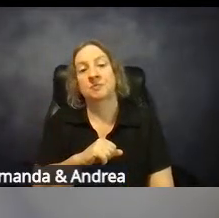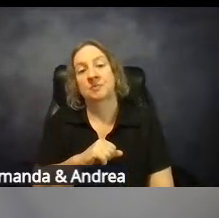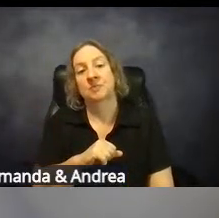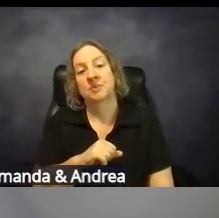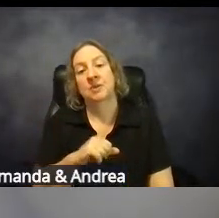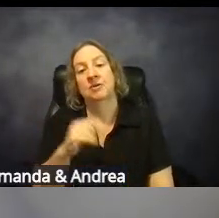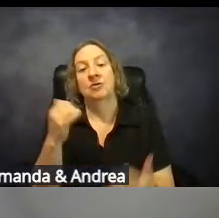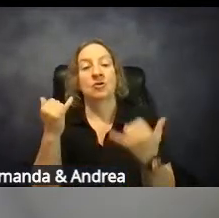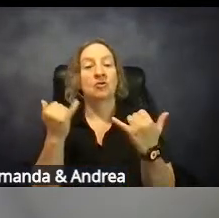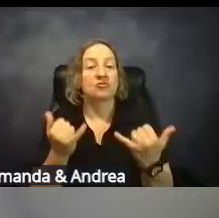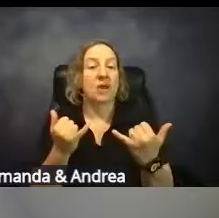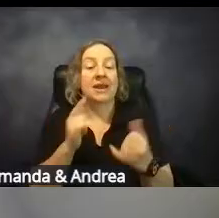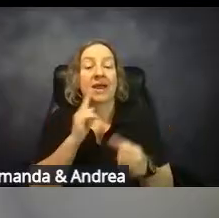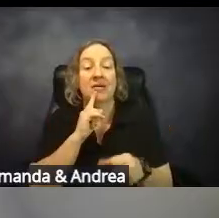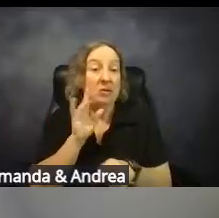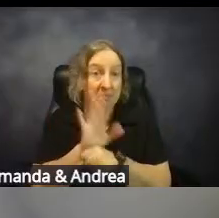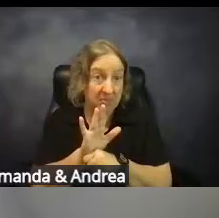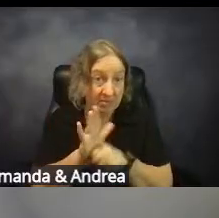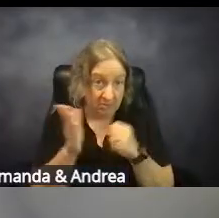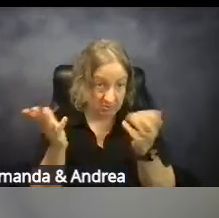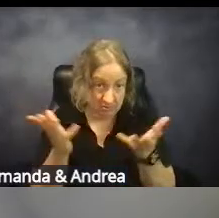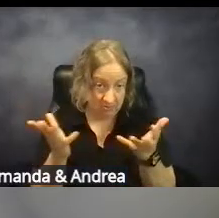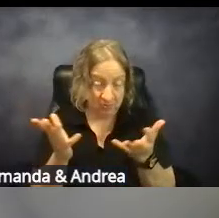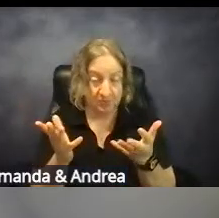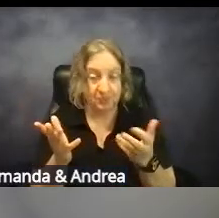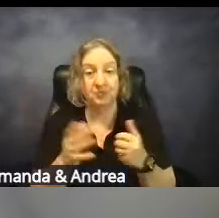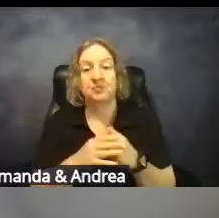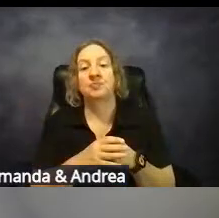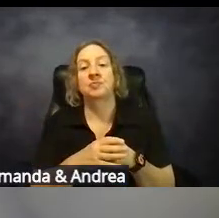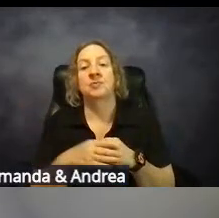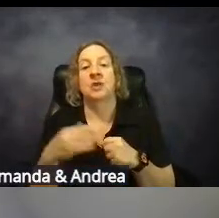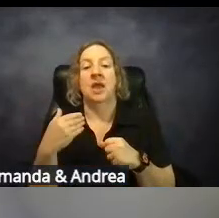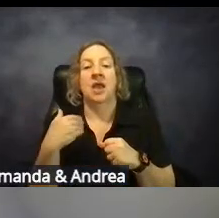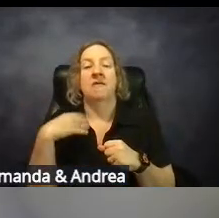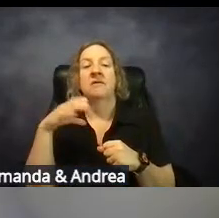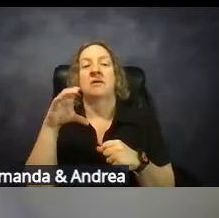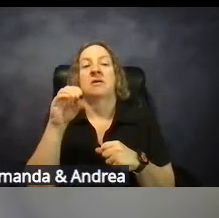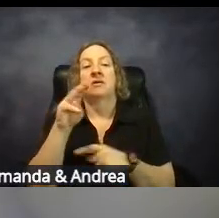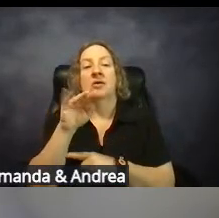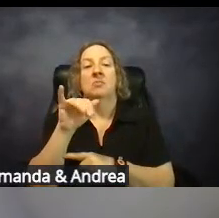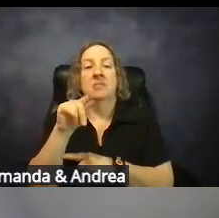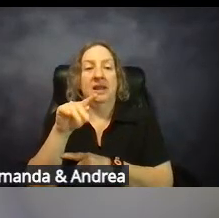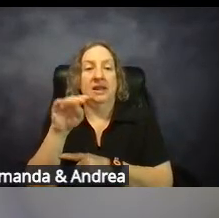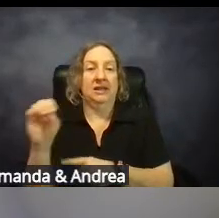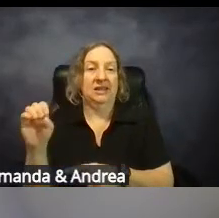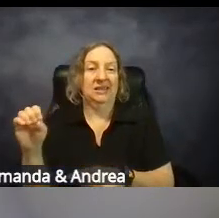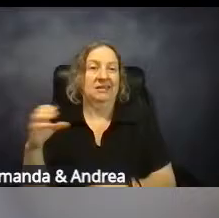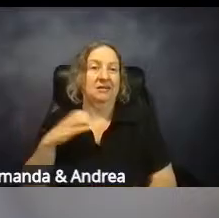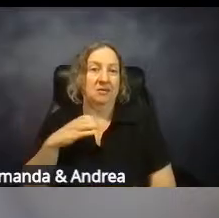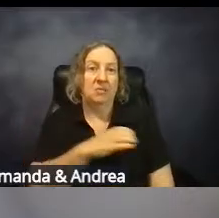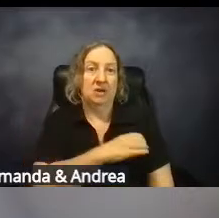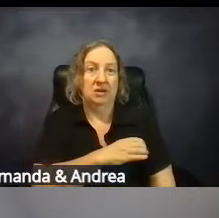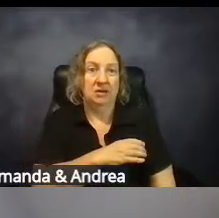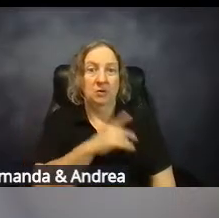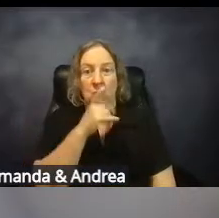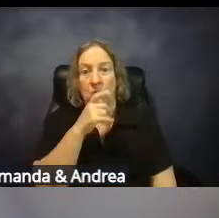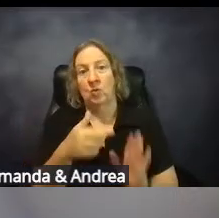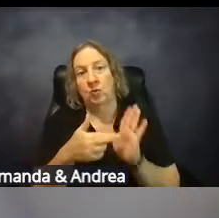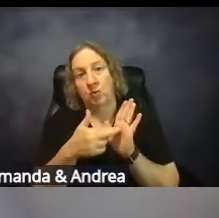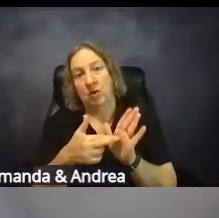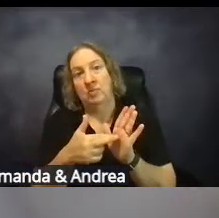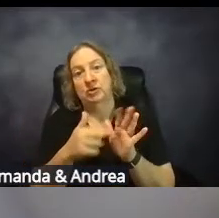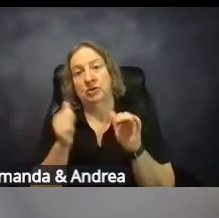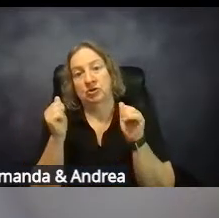right now, the commitment is to have a committee that represents all